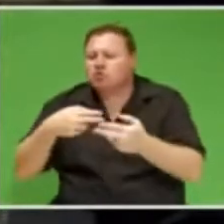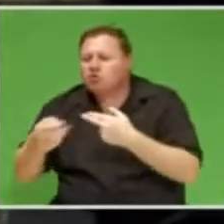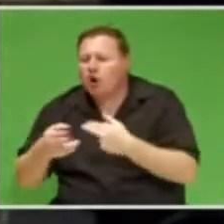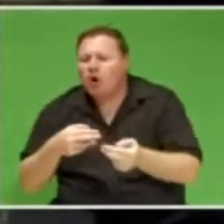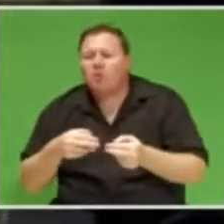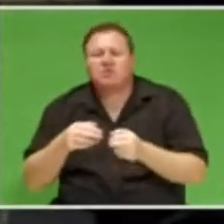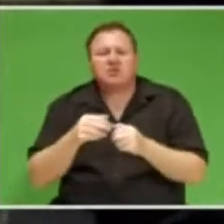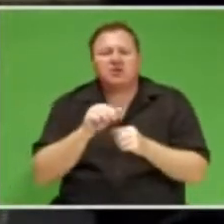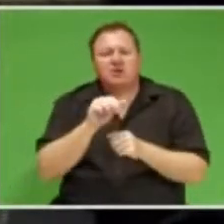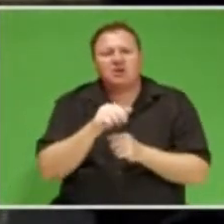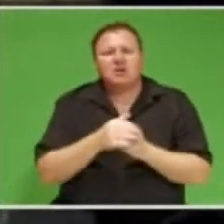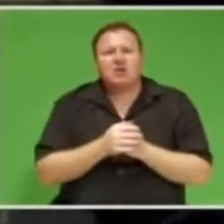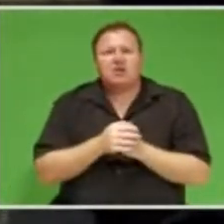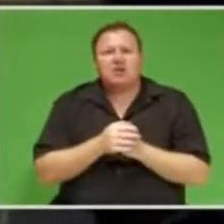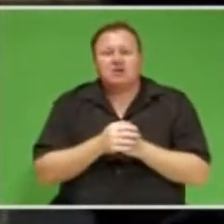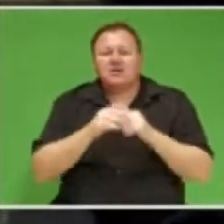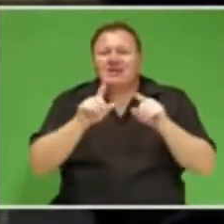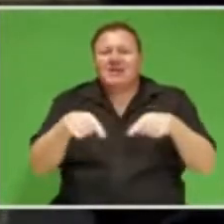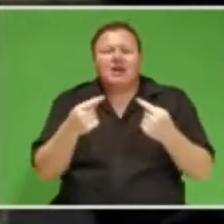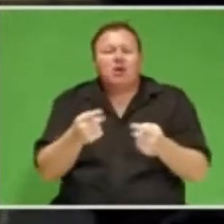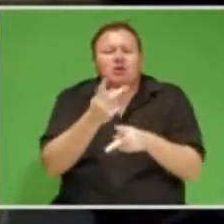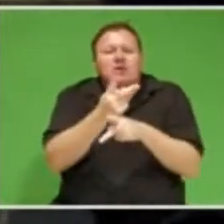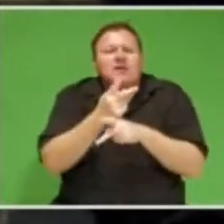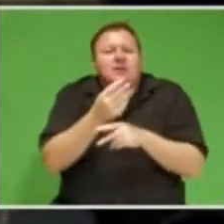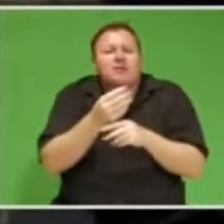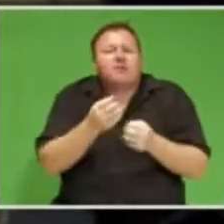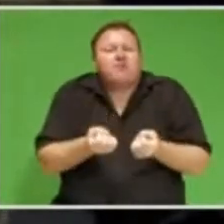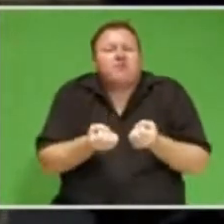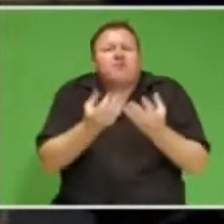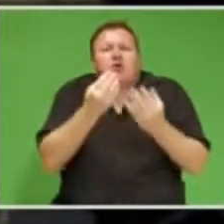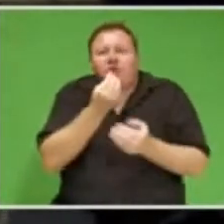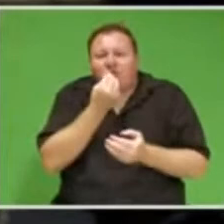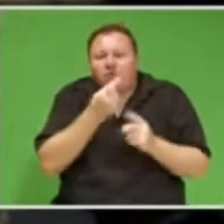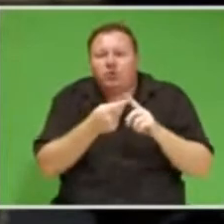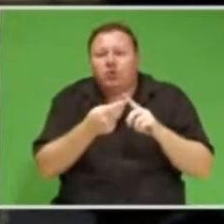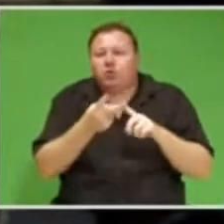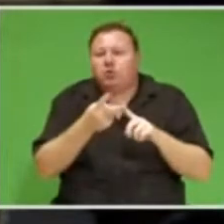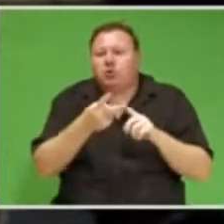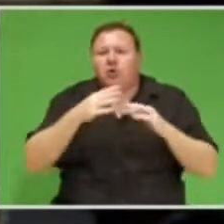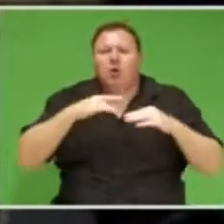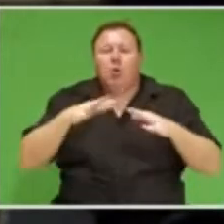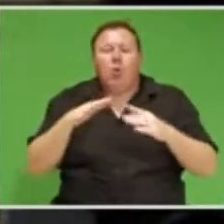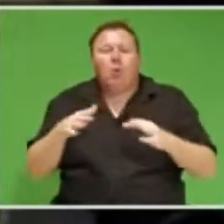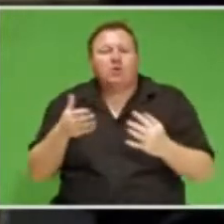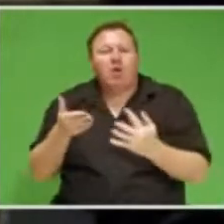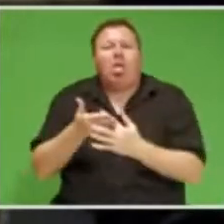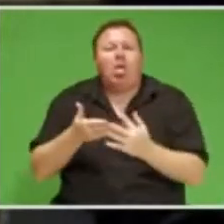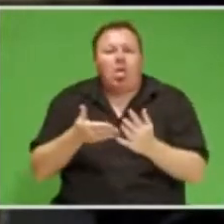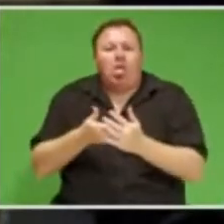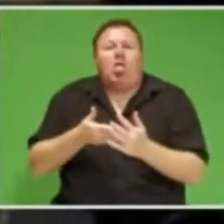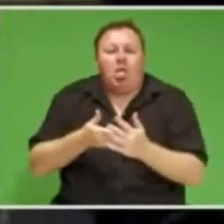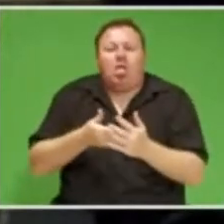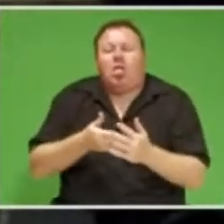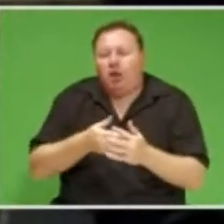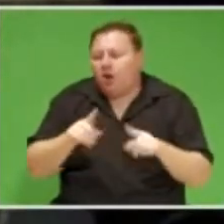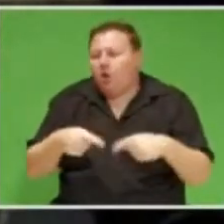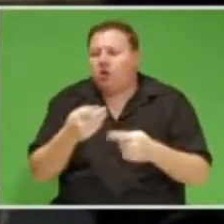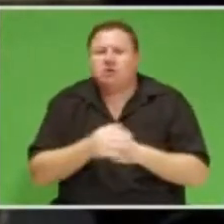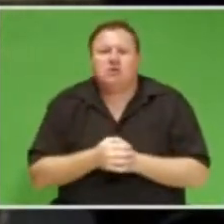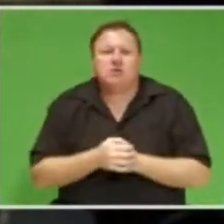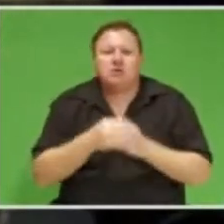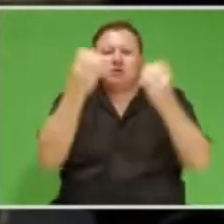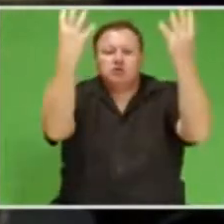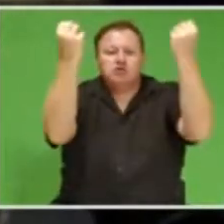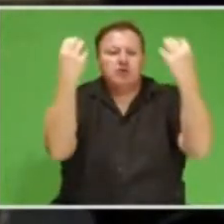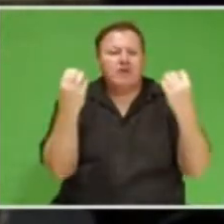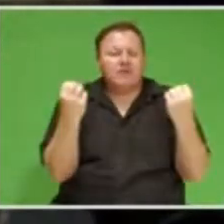are unable to keep food fresh, water supply is often disrupted, traffic lights do not